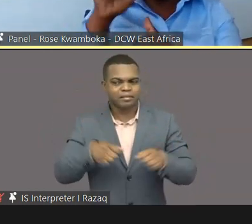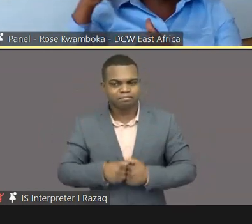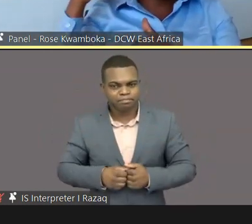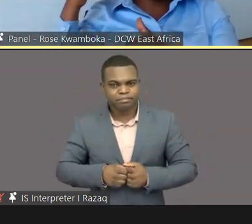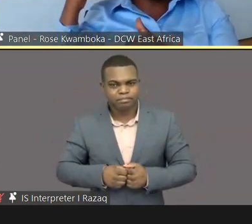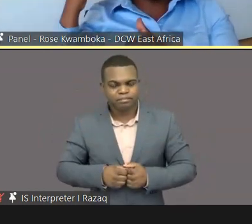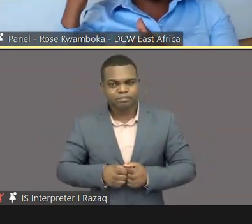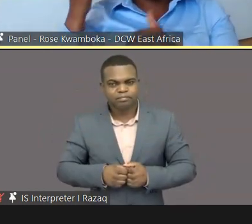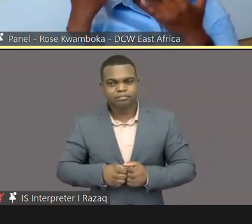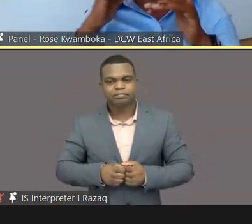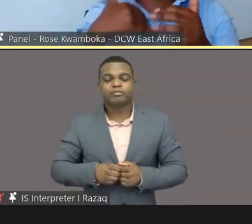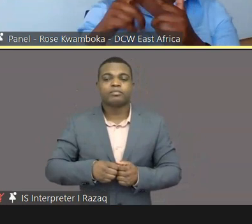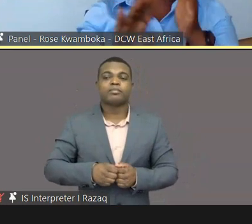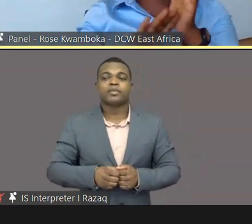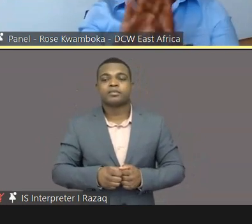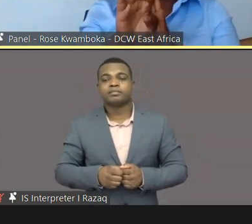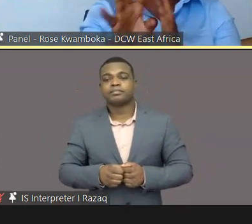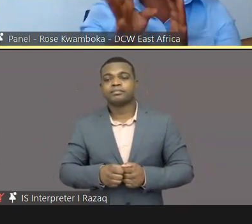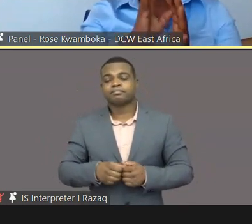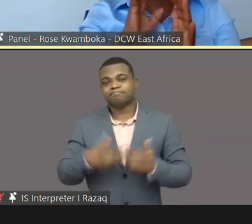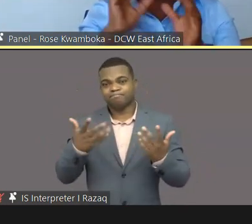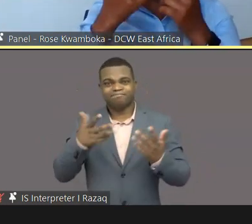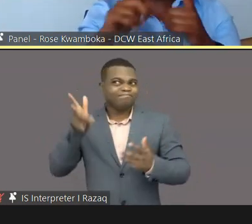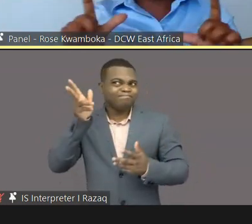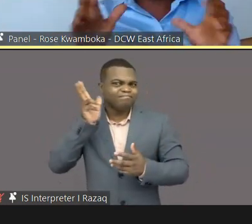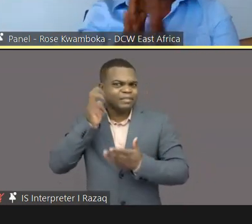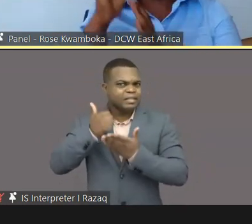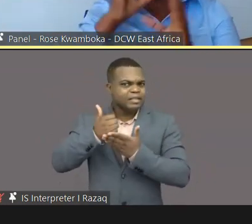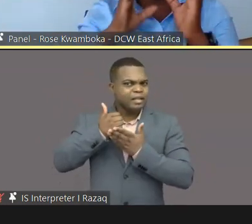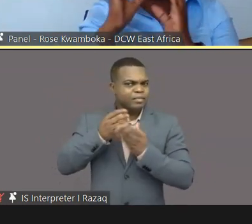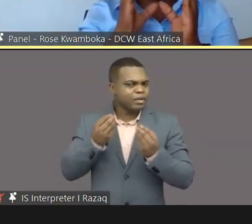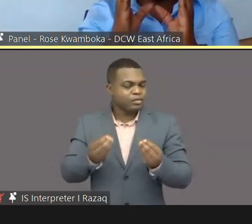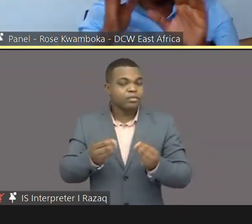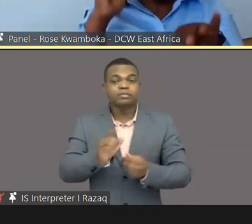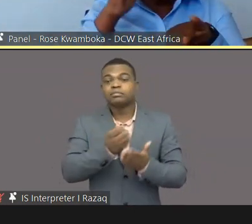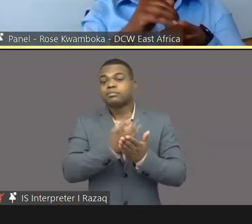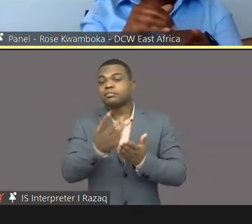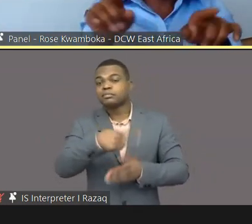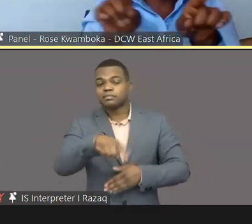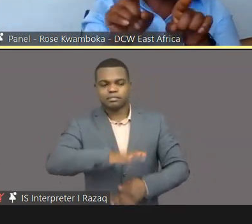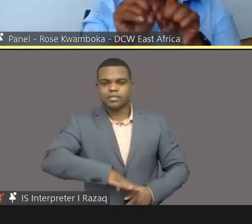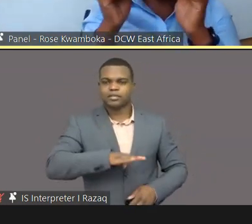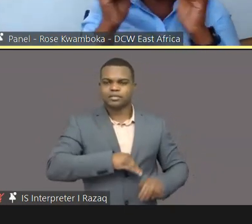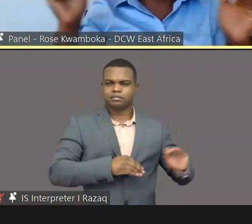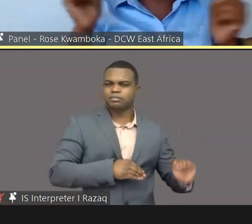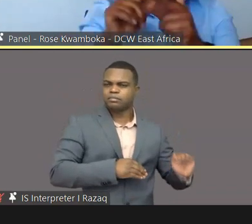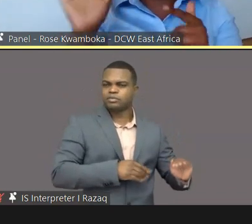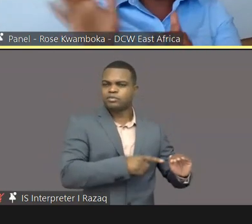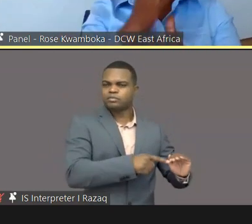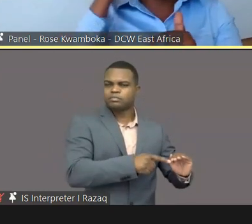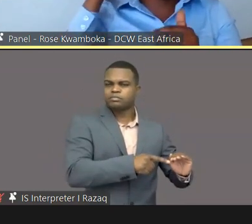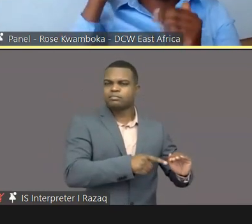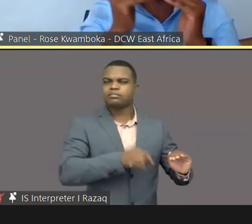any residual hearing. They have to develop a spoken language and communication at the